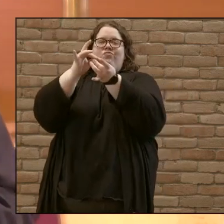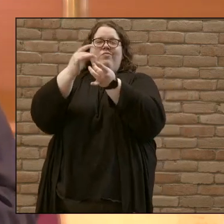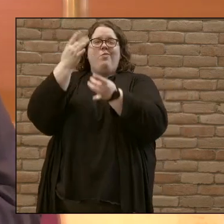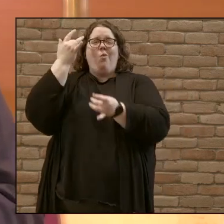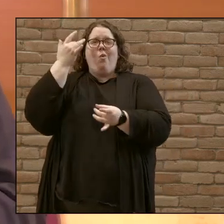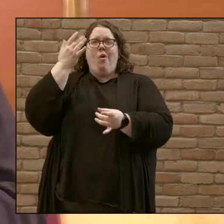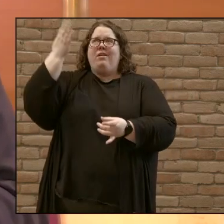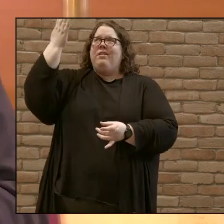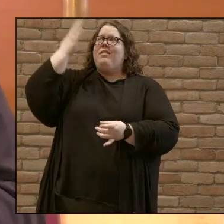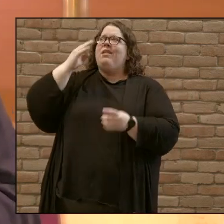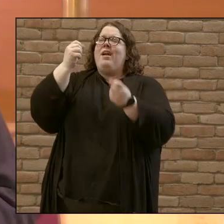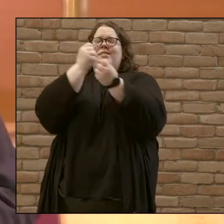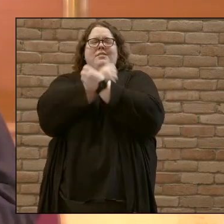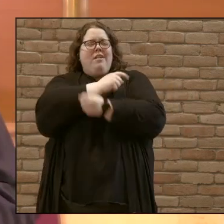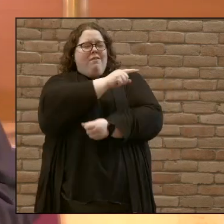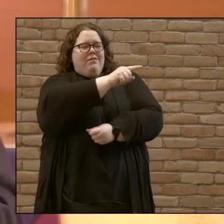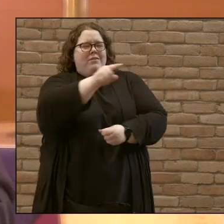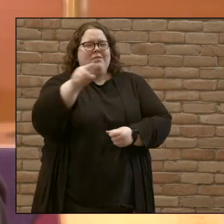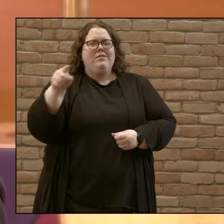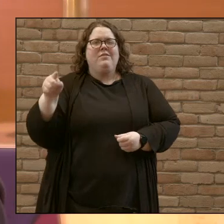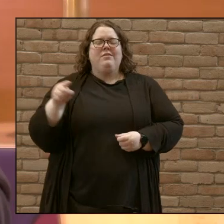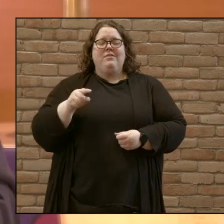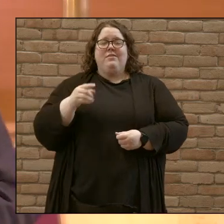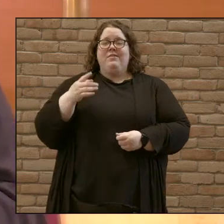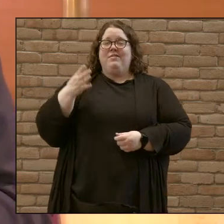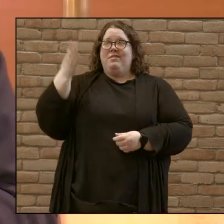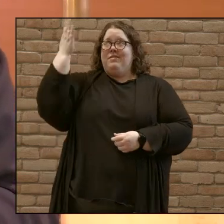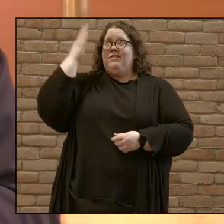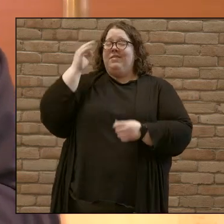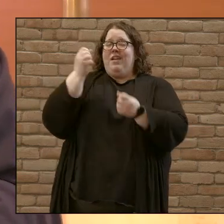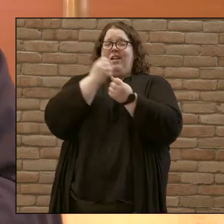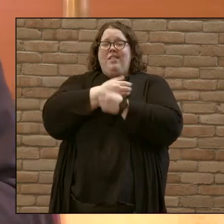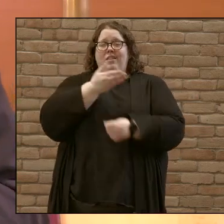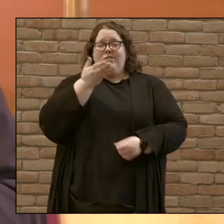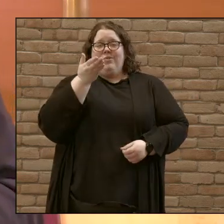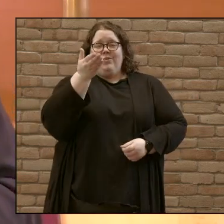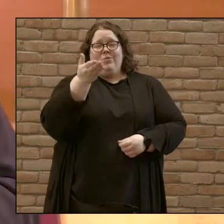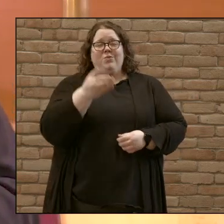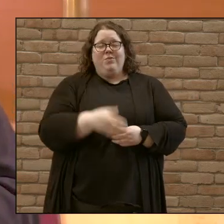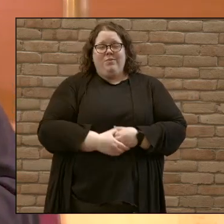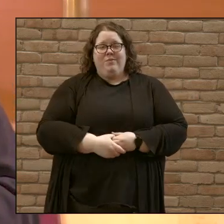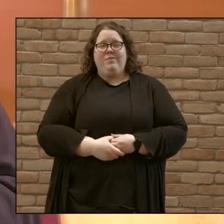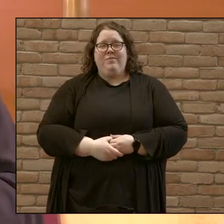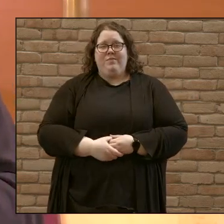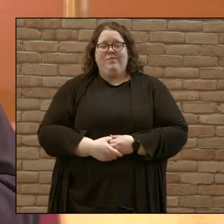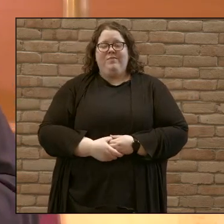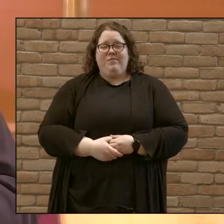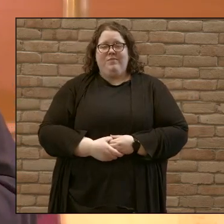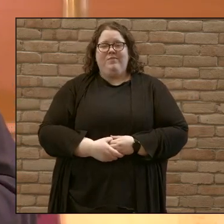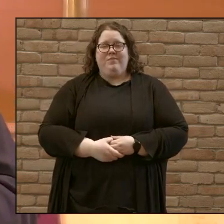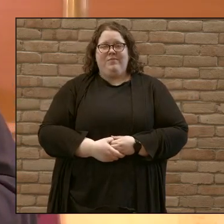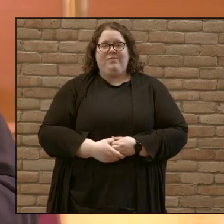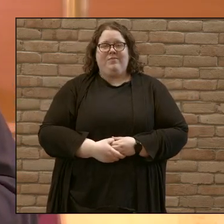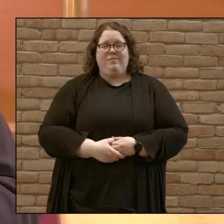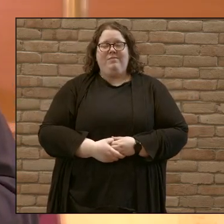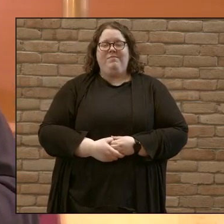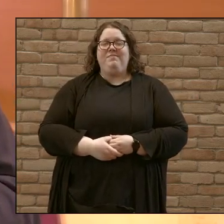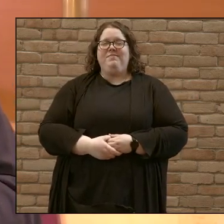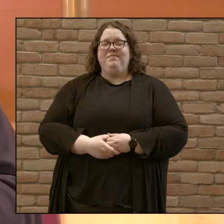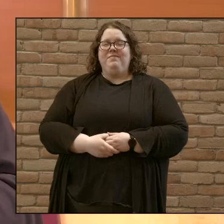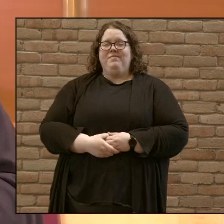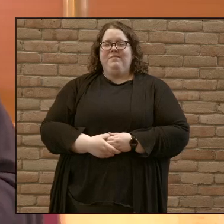them, because he loves you. And so as Jesus sets his